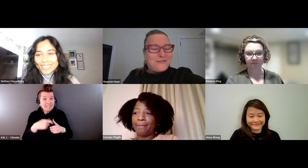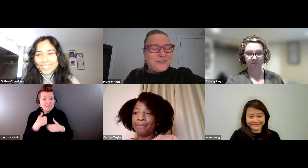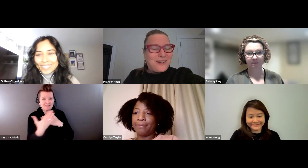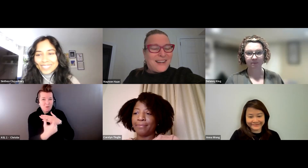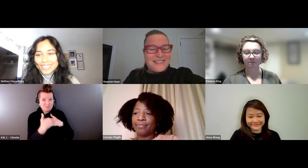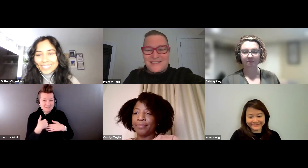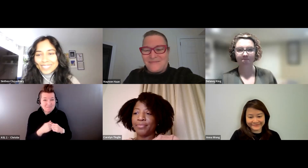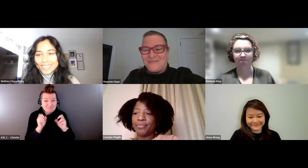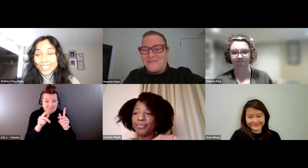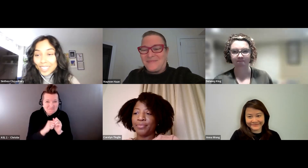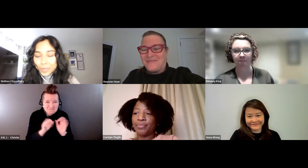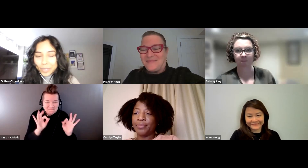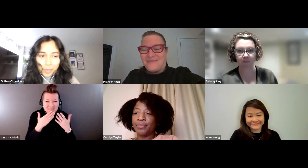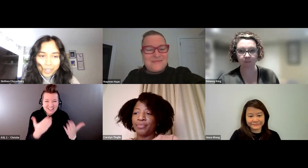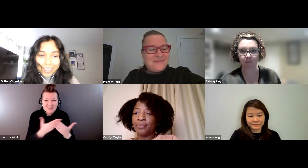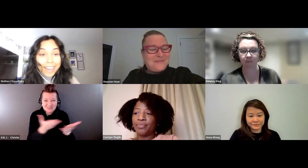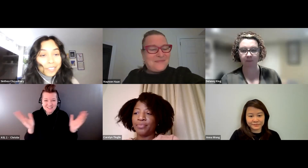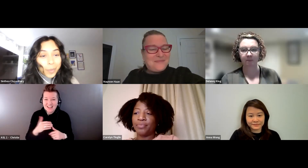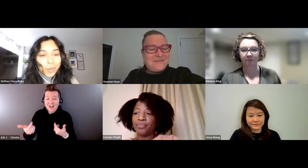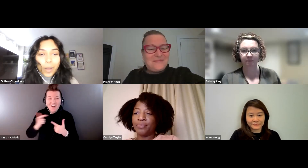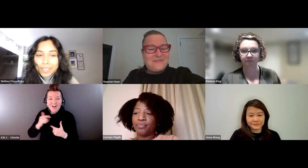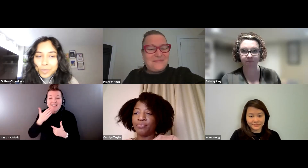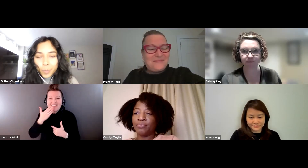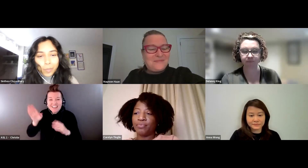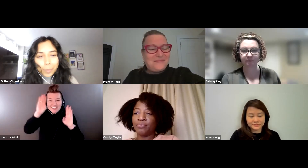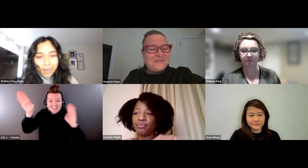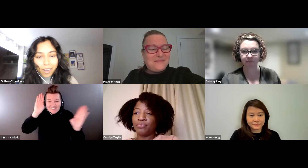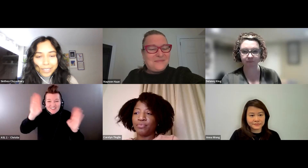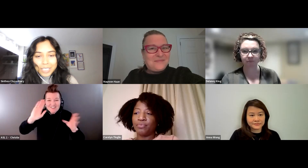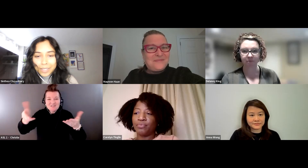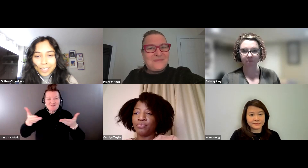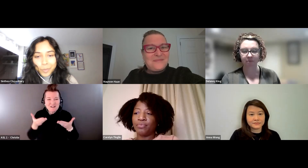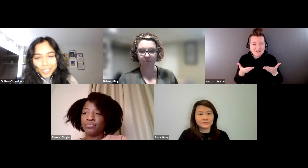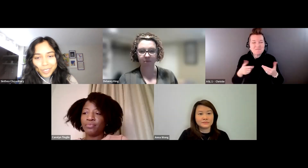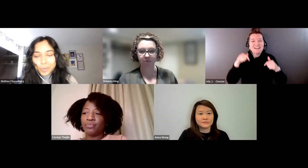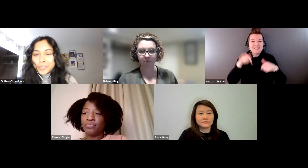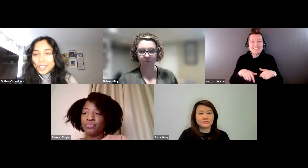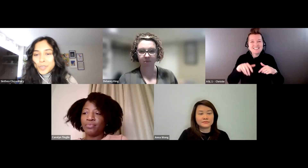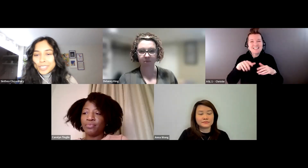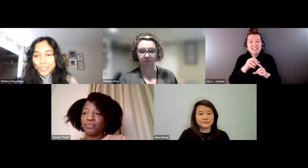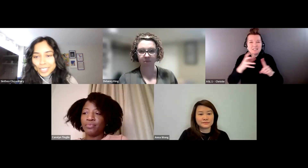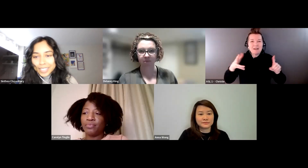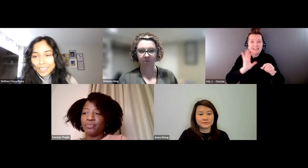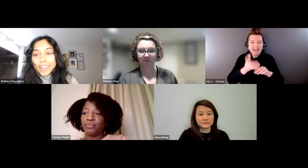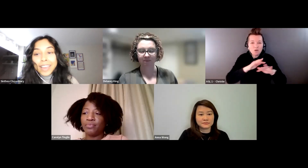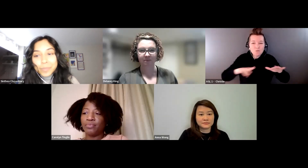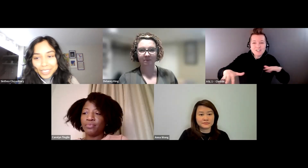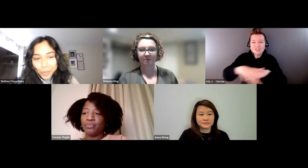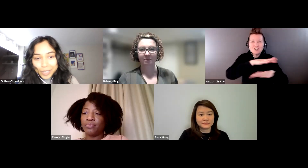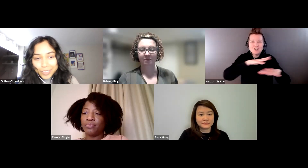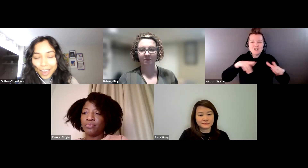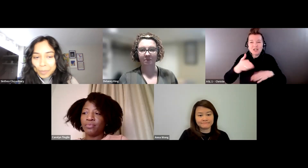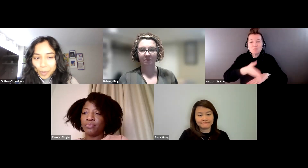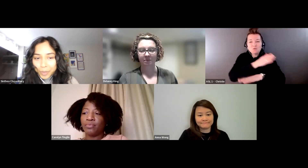so much for joining us. Thank you, Maureen. Hi, everyone. Welcome to our webinar on expanding our reach, improving cultural diversity, and